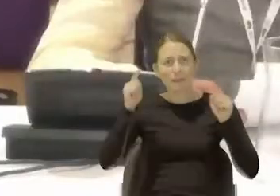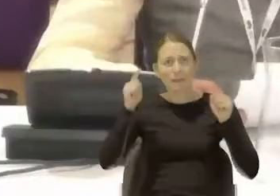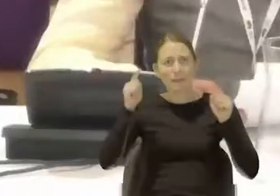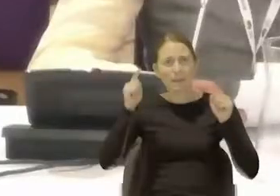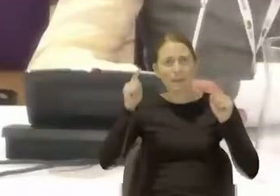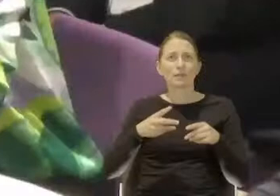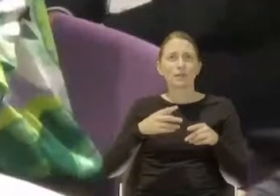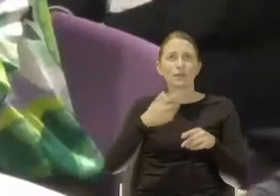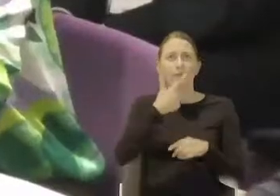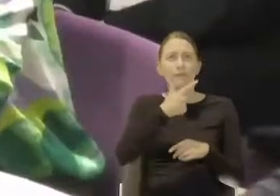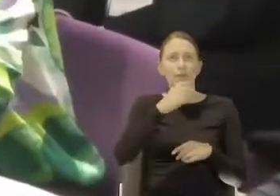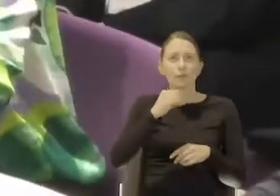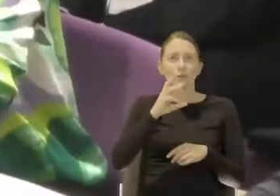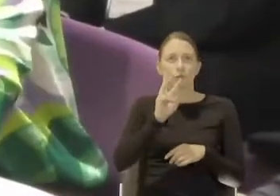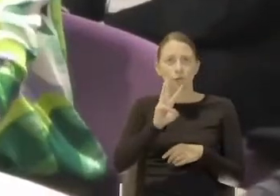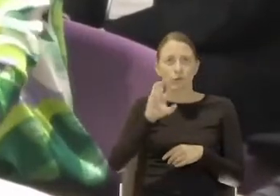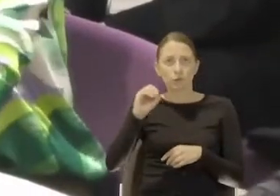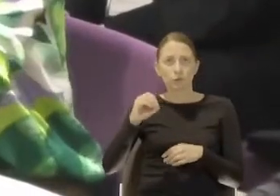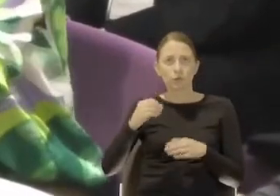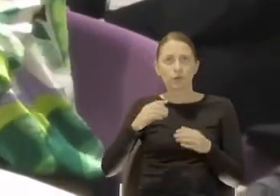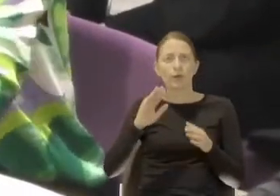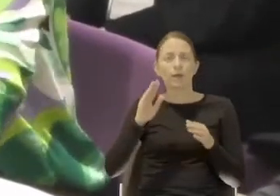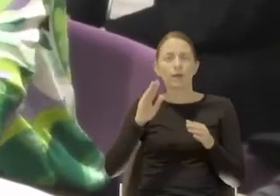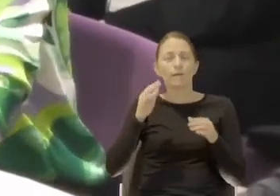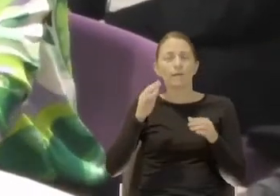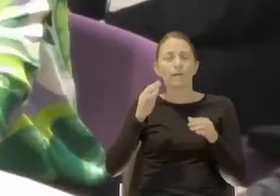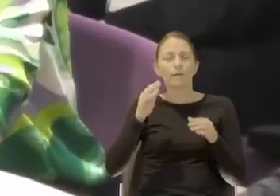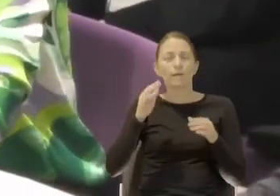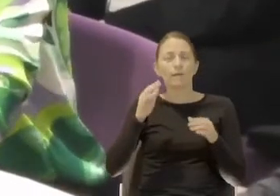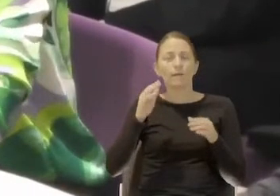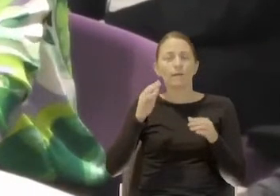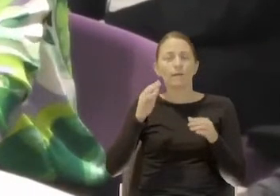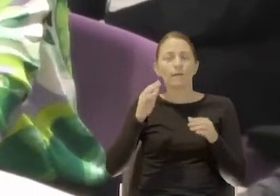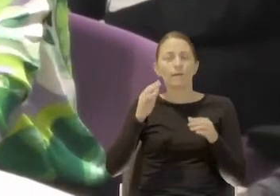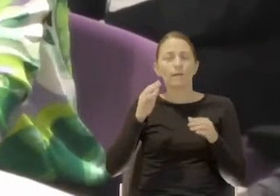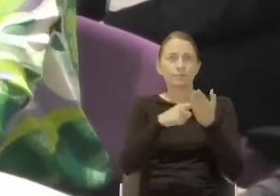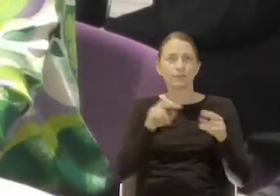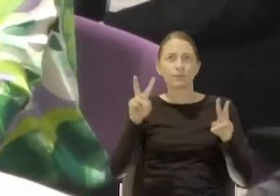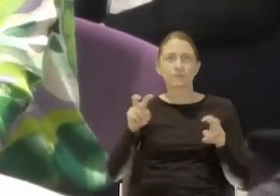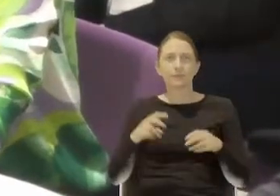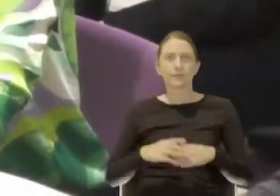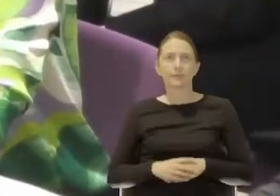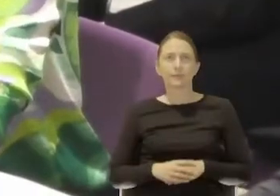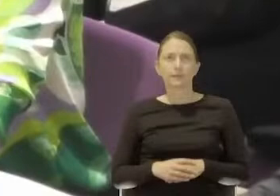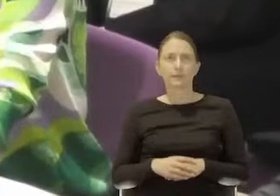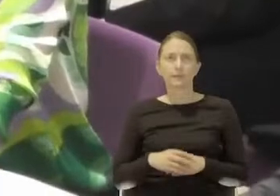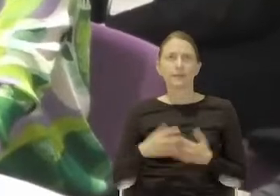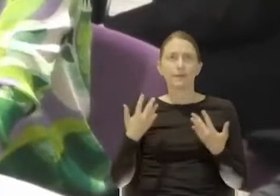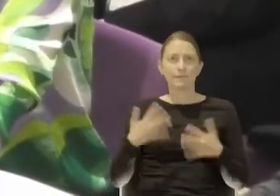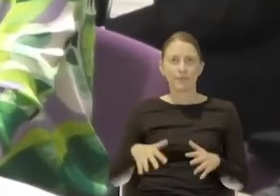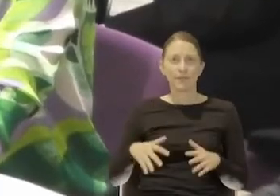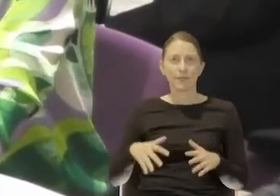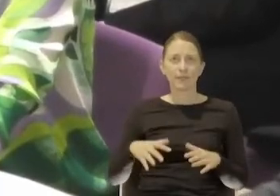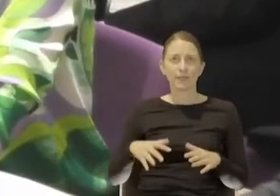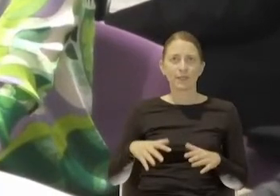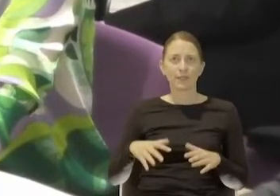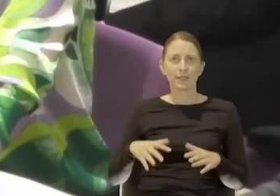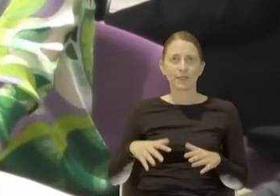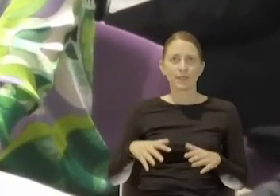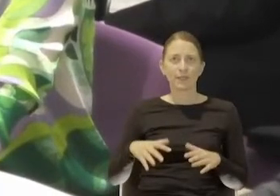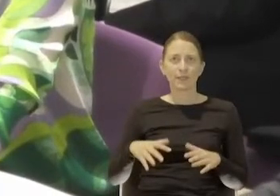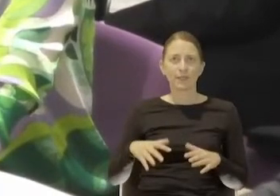this sustainable agenda. Thank you. That draws to a close the Group B presentations. We